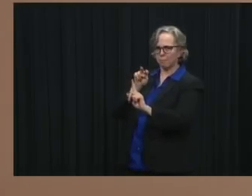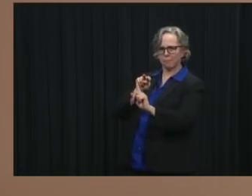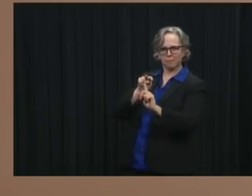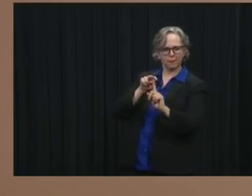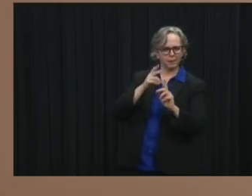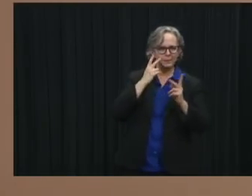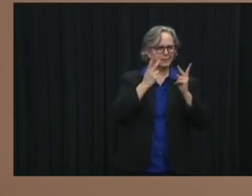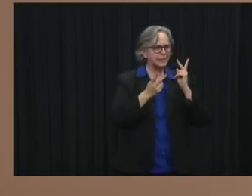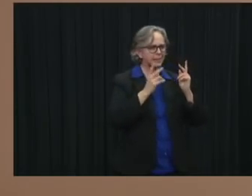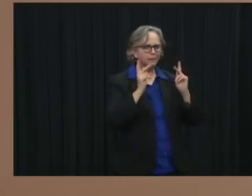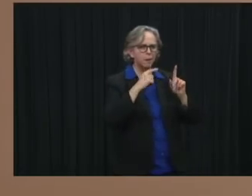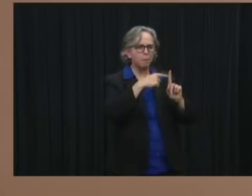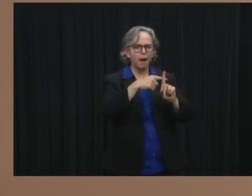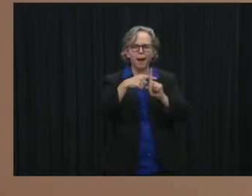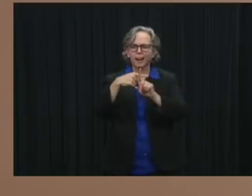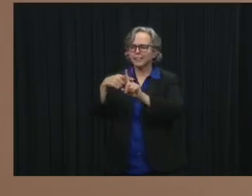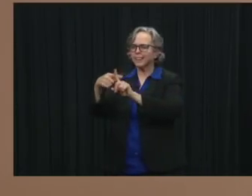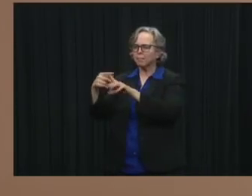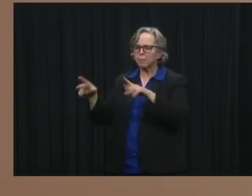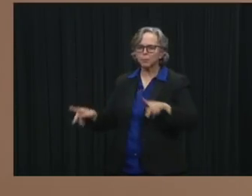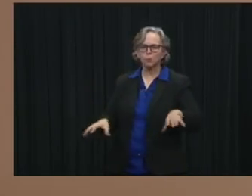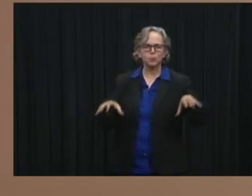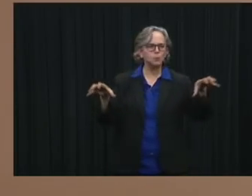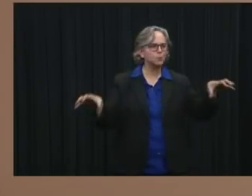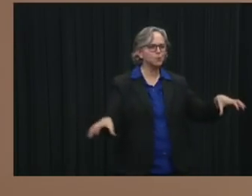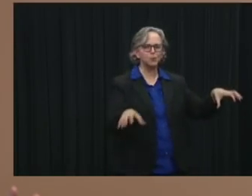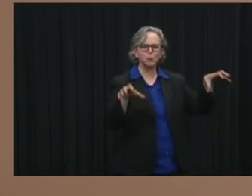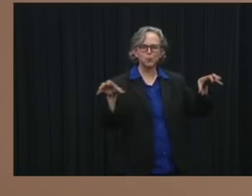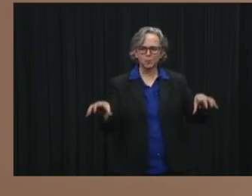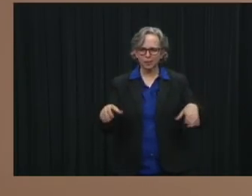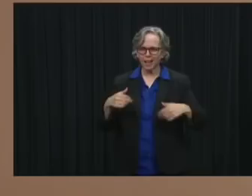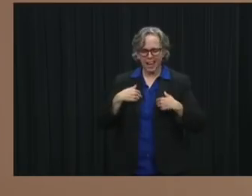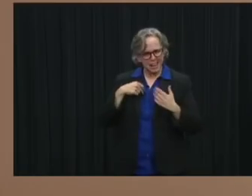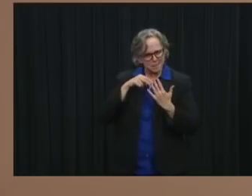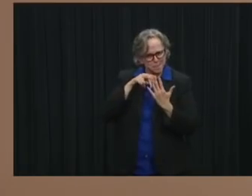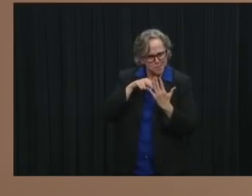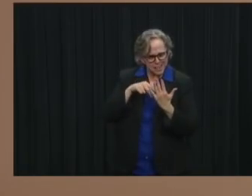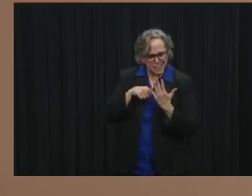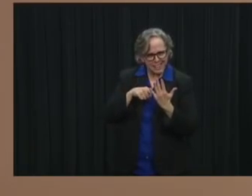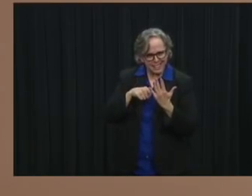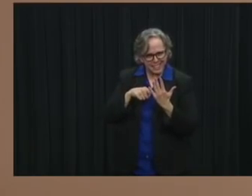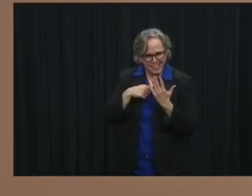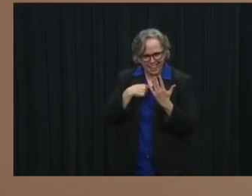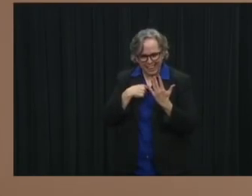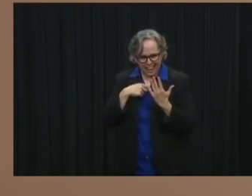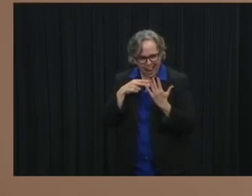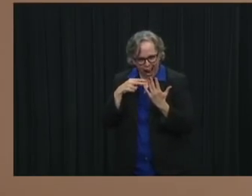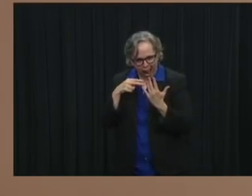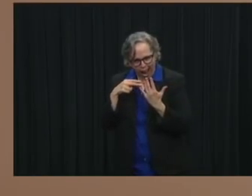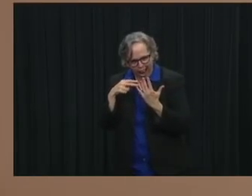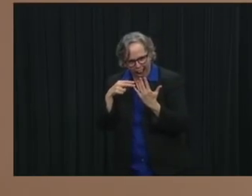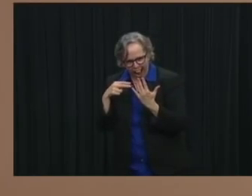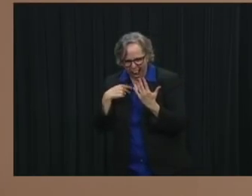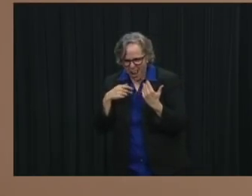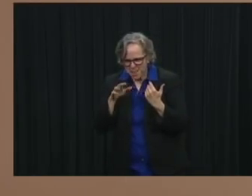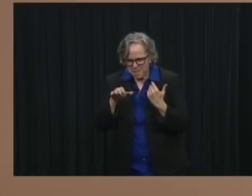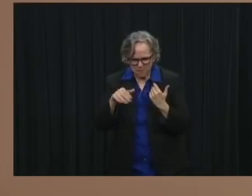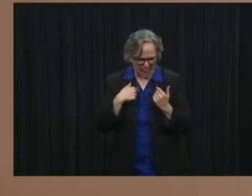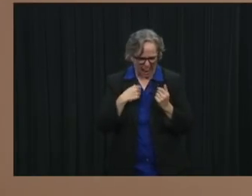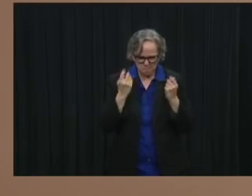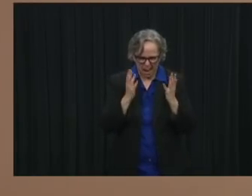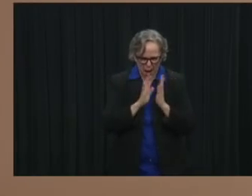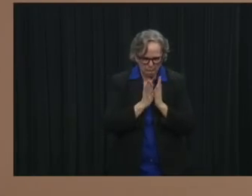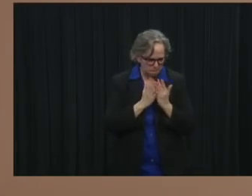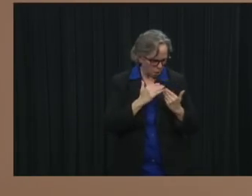those reading geeks. My bedside is stacked with books, some half read, some I'm halfway through, but one of the